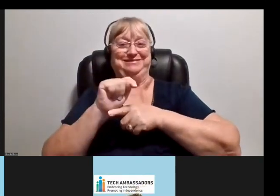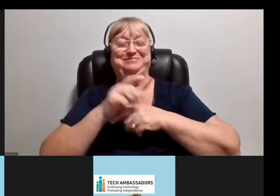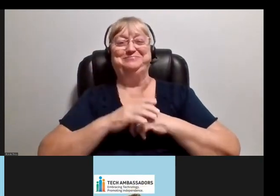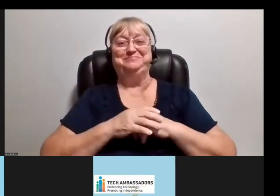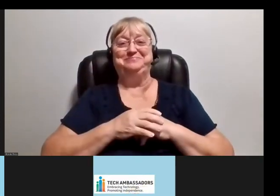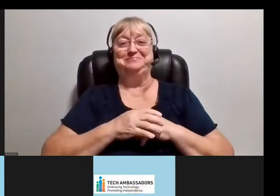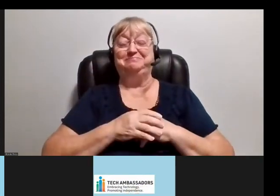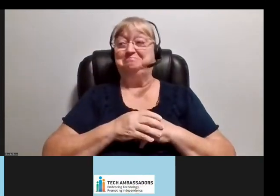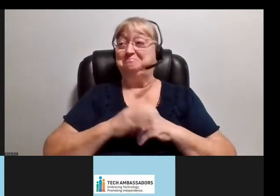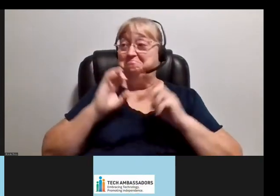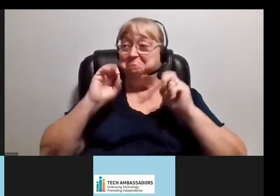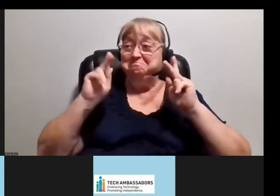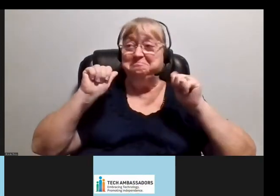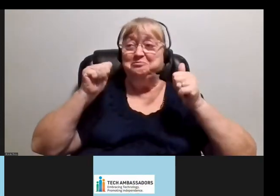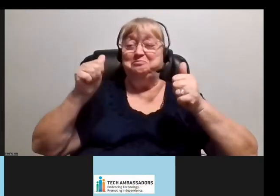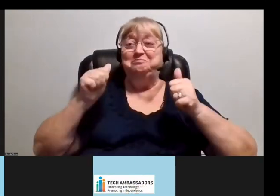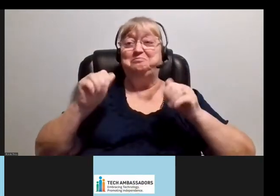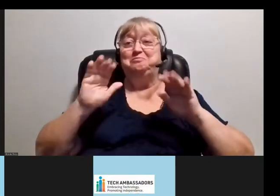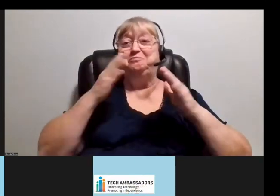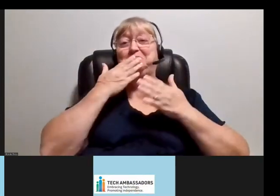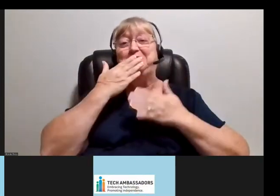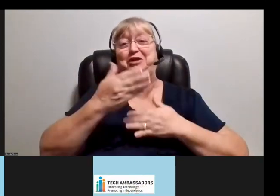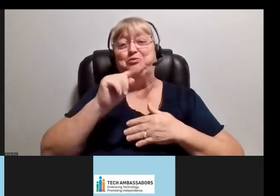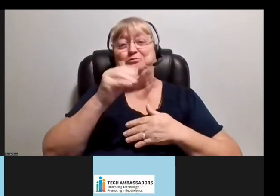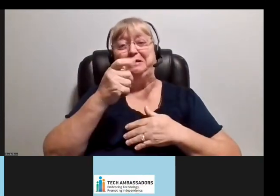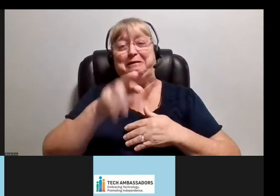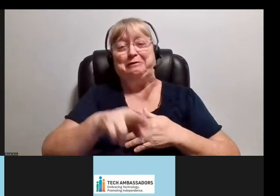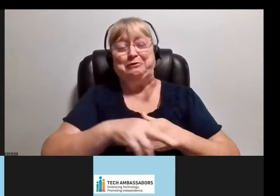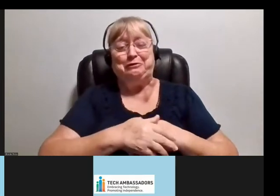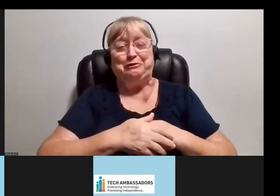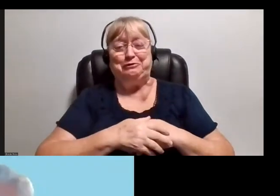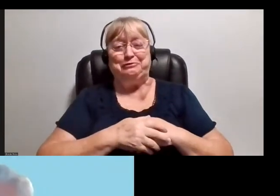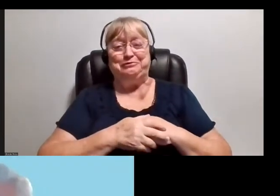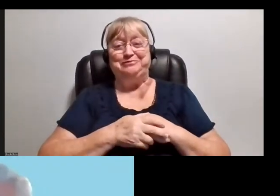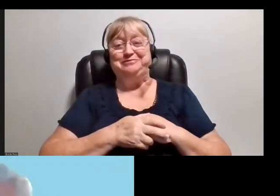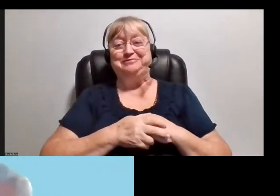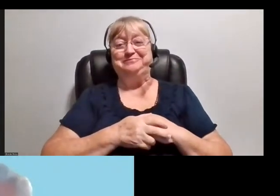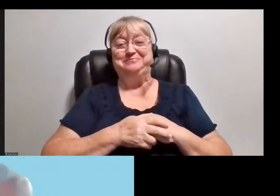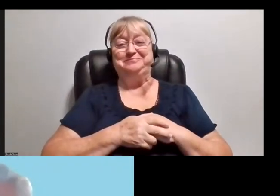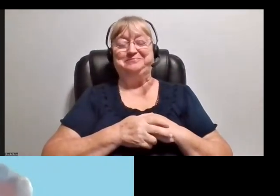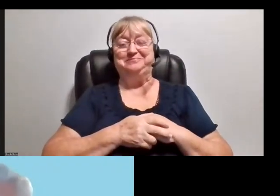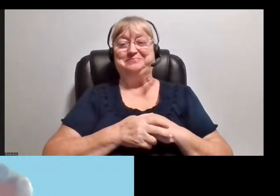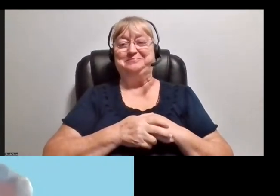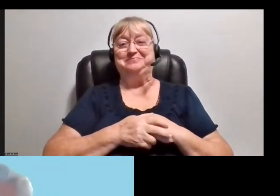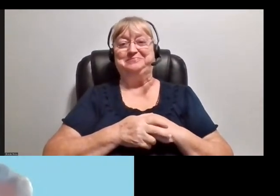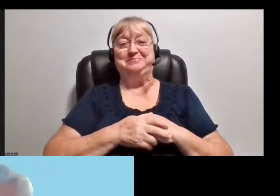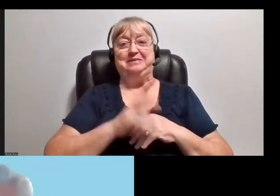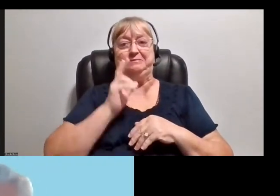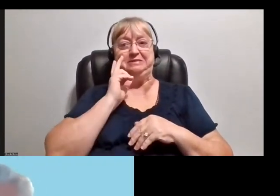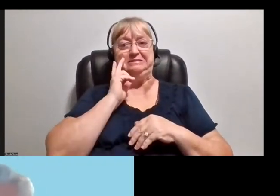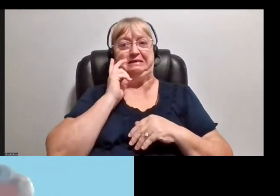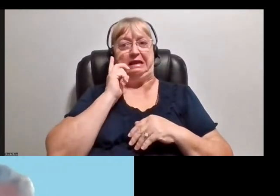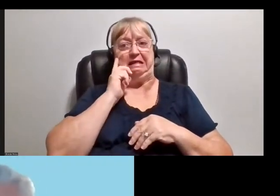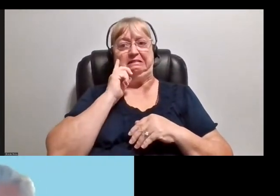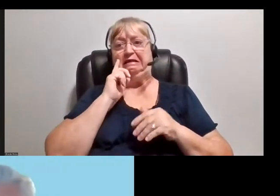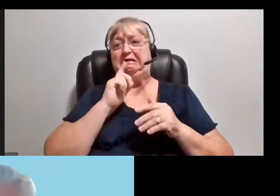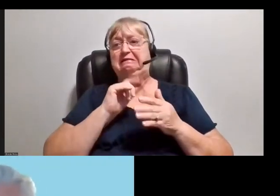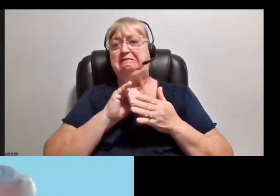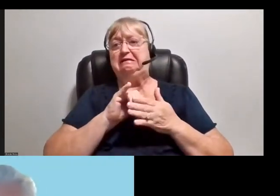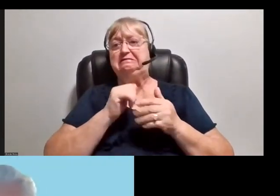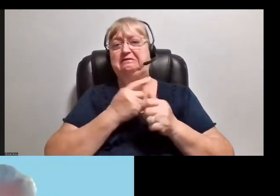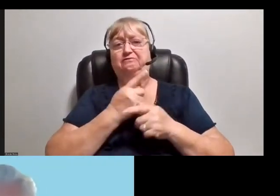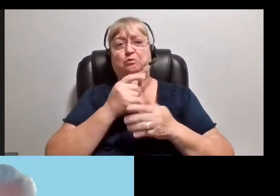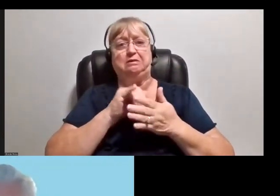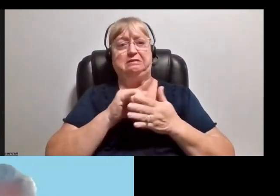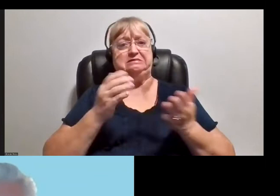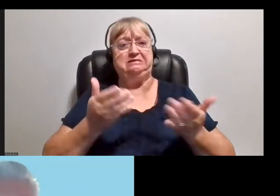All right. Thank you, Tanner. Let's see, I think I got everyone who's here